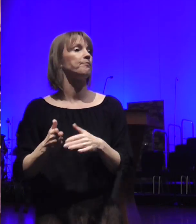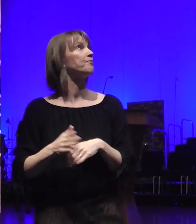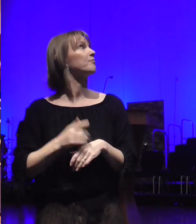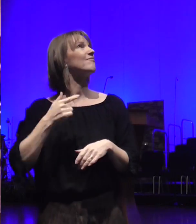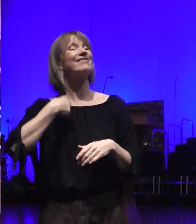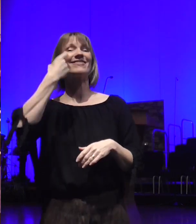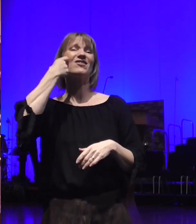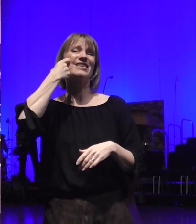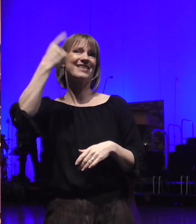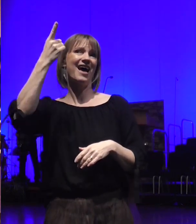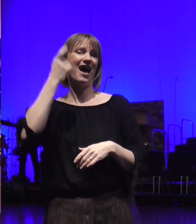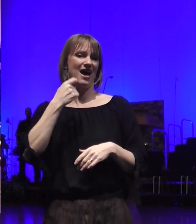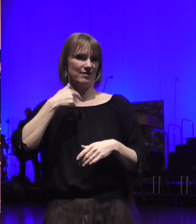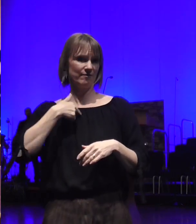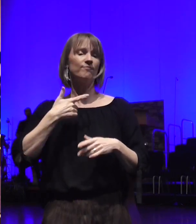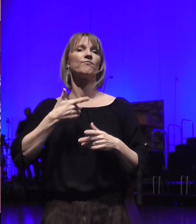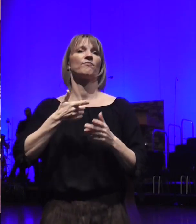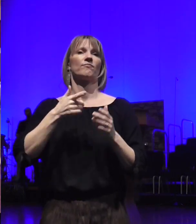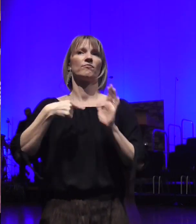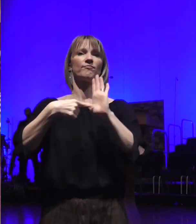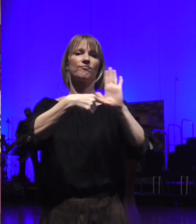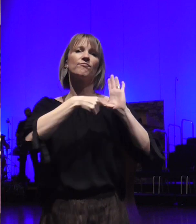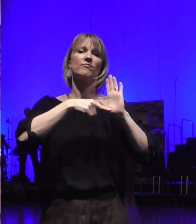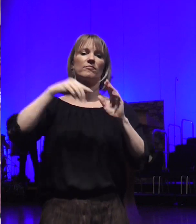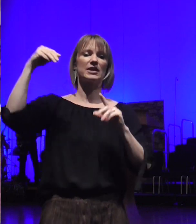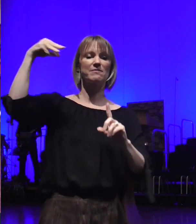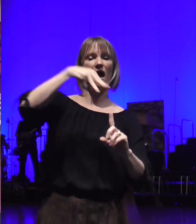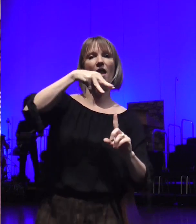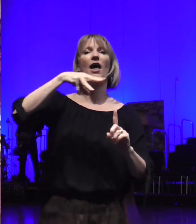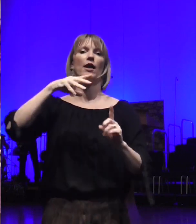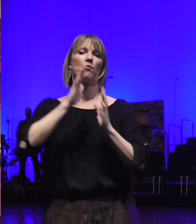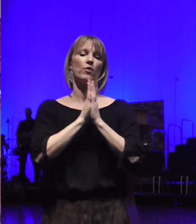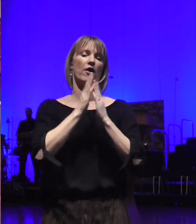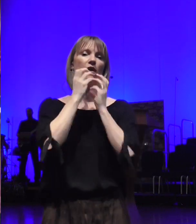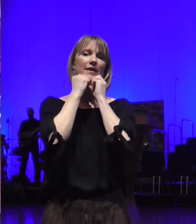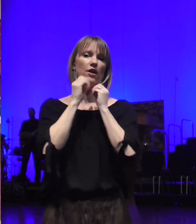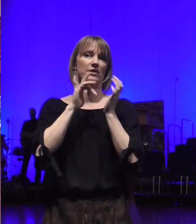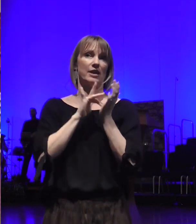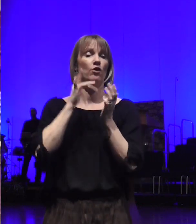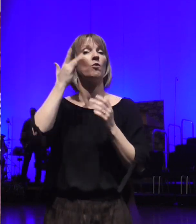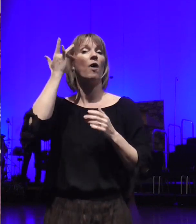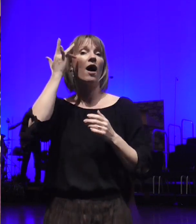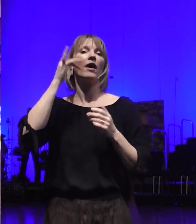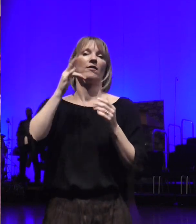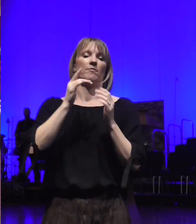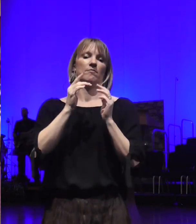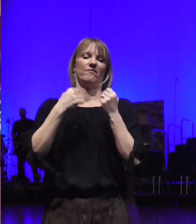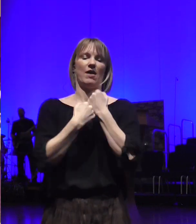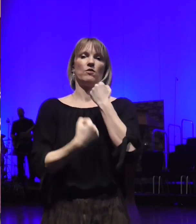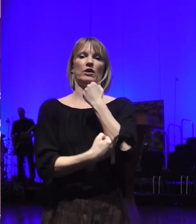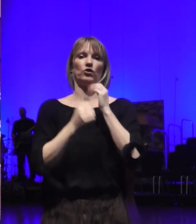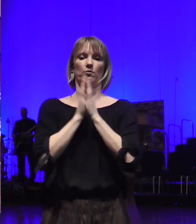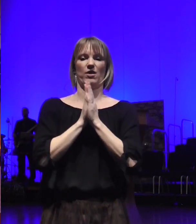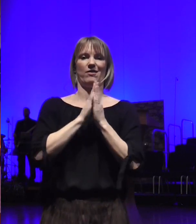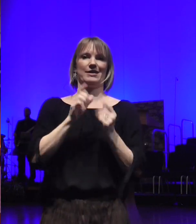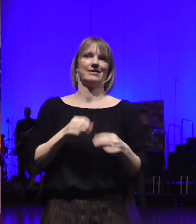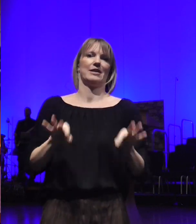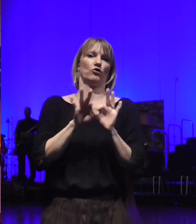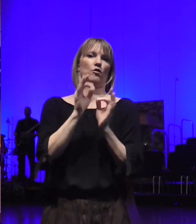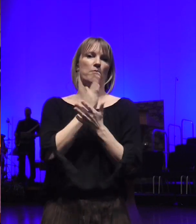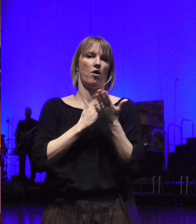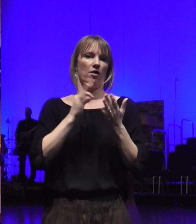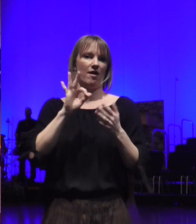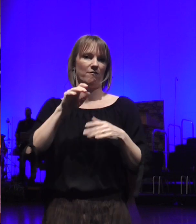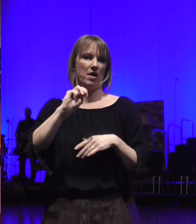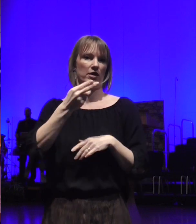I was recently asked to shine a spotlight on our prayer and care center because, the foundation of prayer serves as an essential practice of Mile High Church.